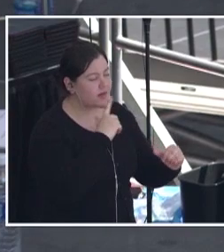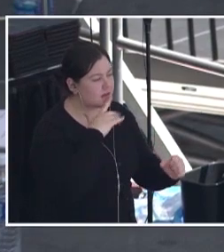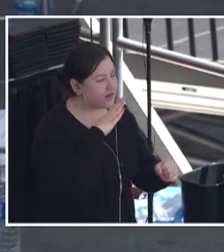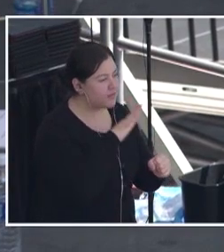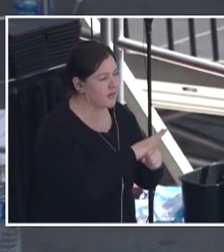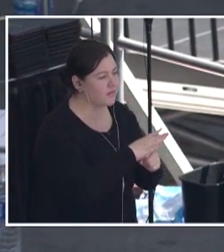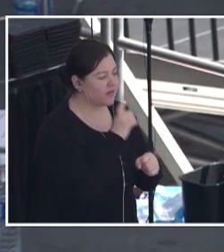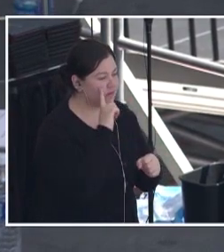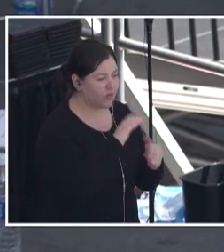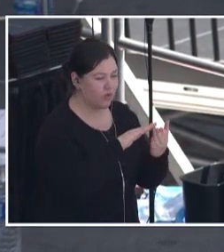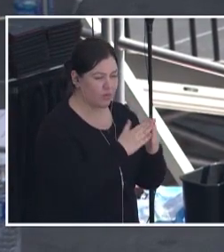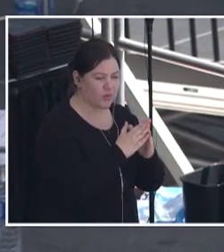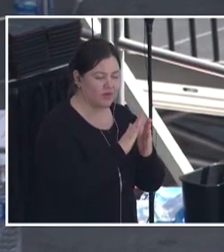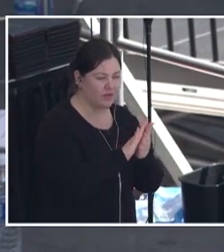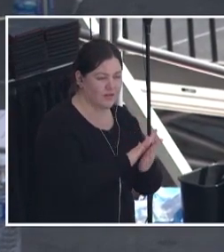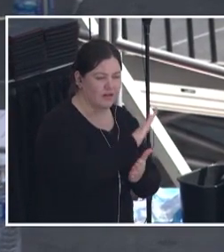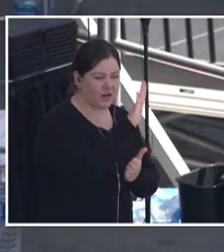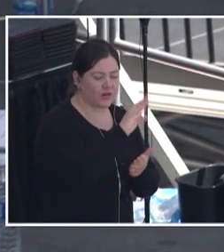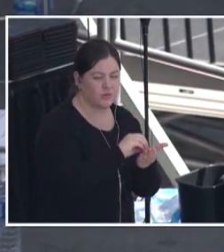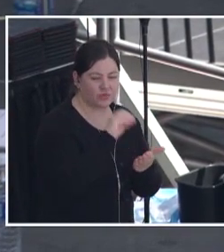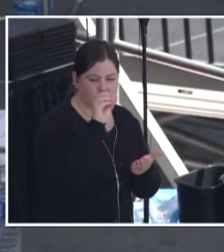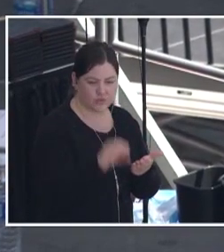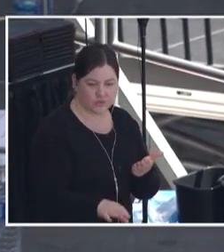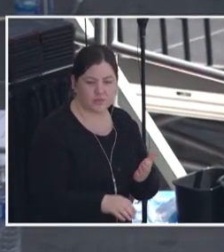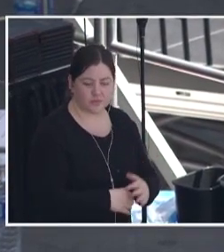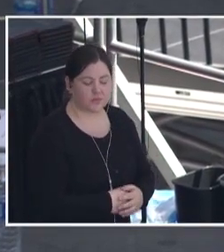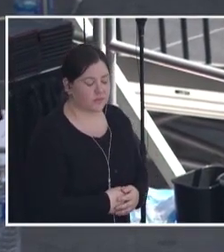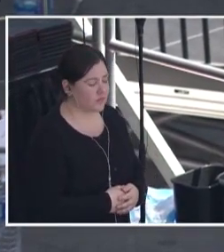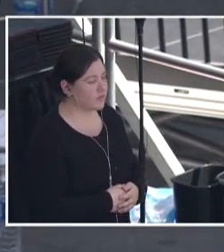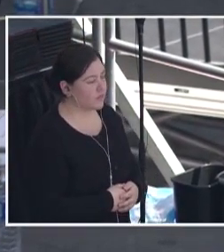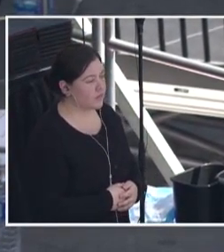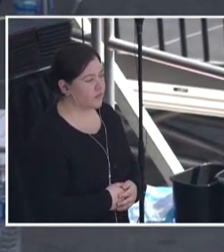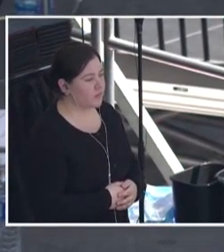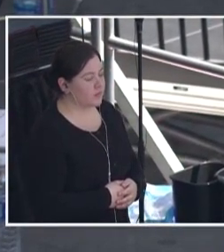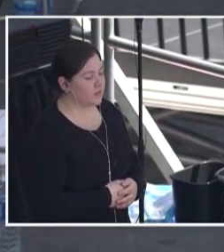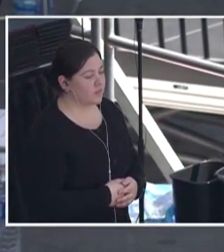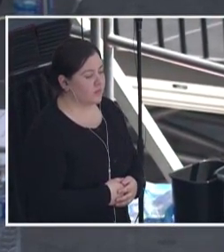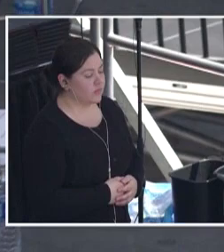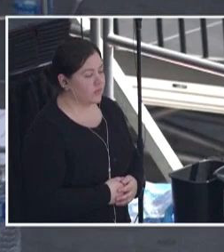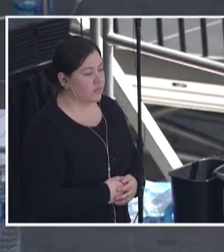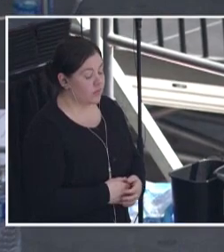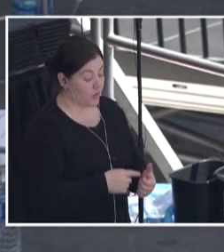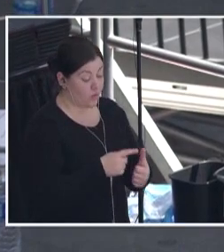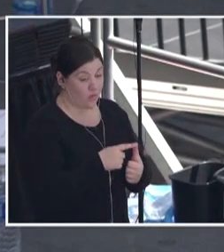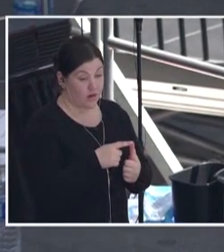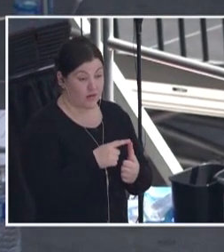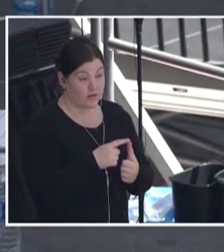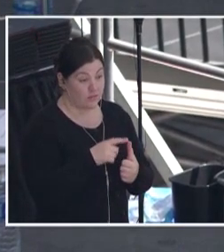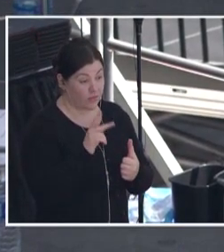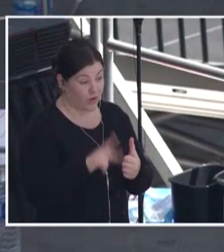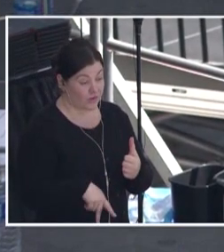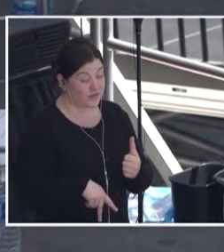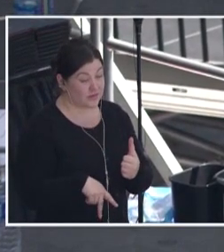to community college students. One of them was today's keynote